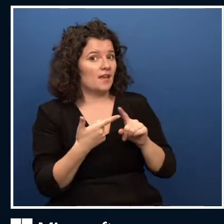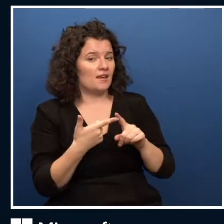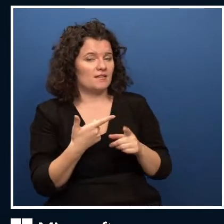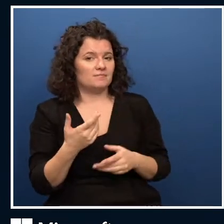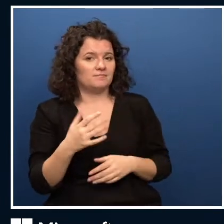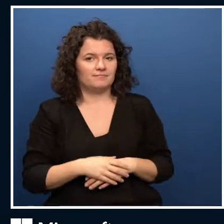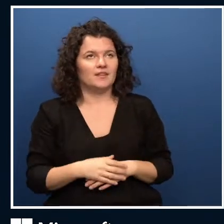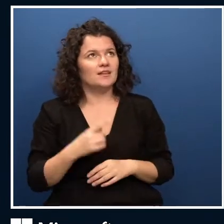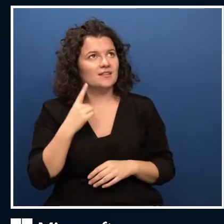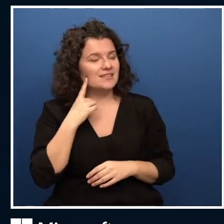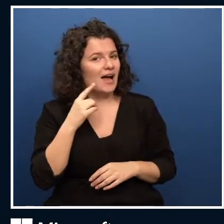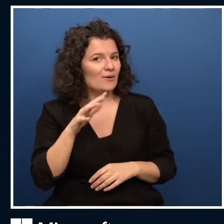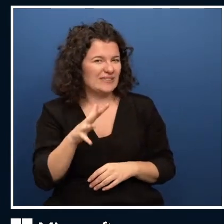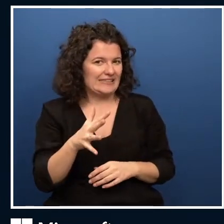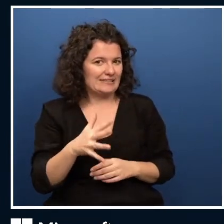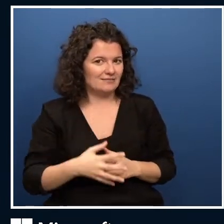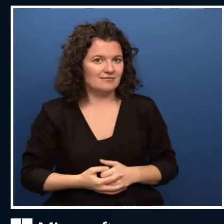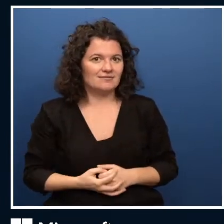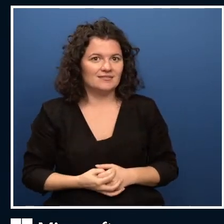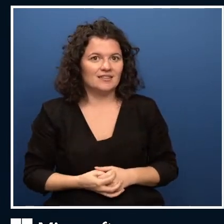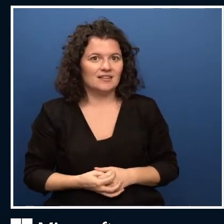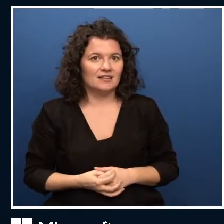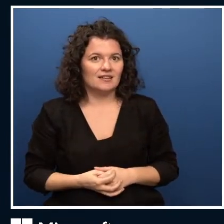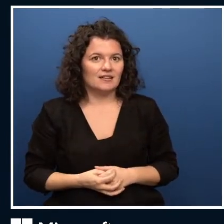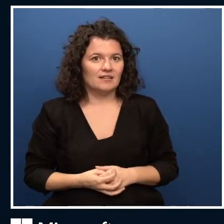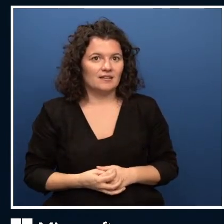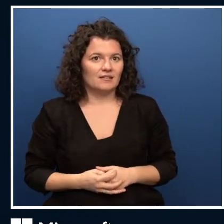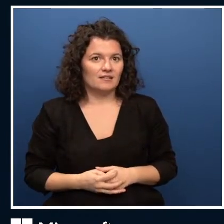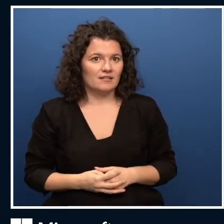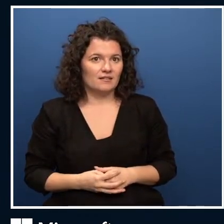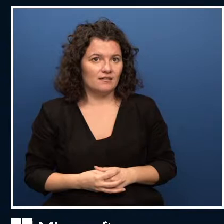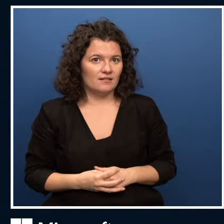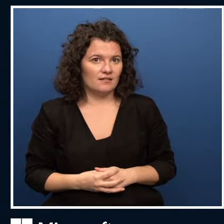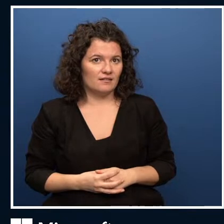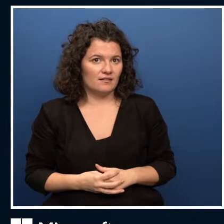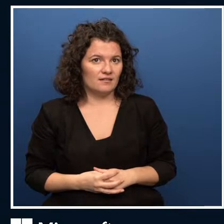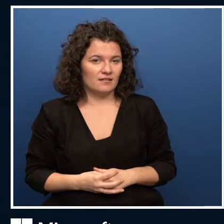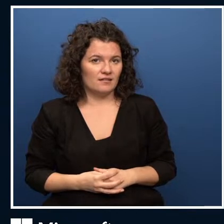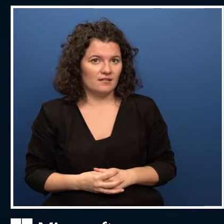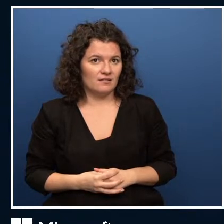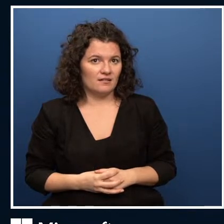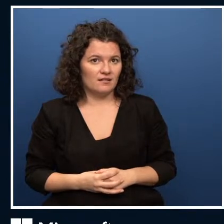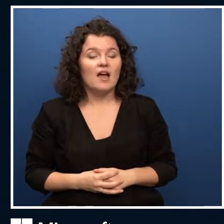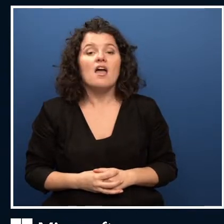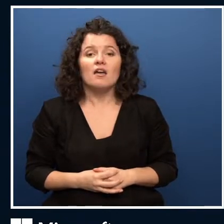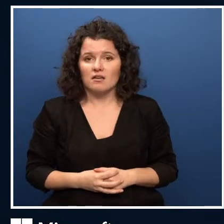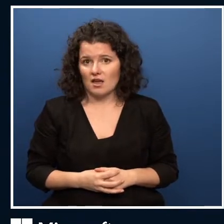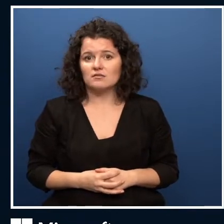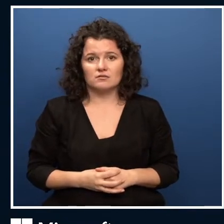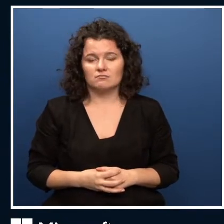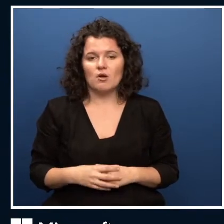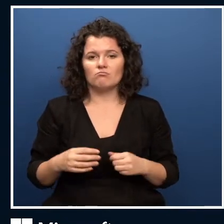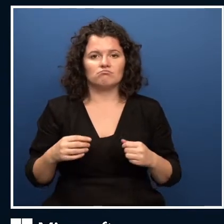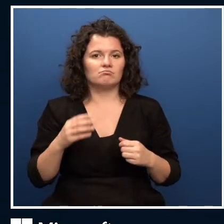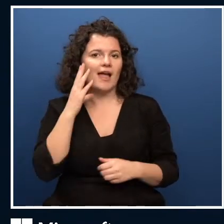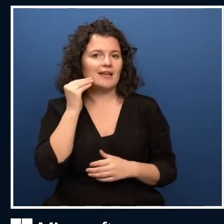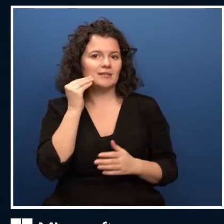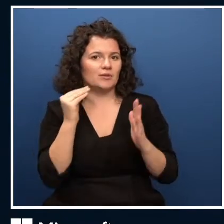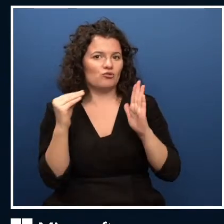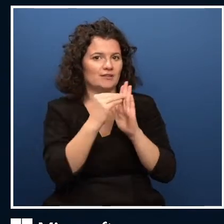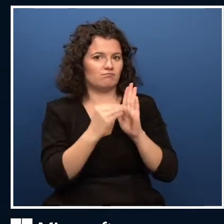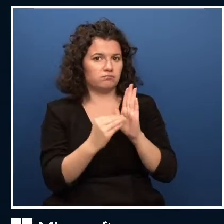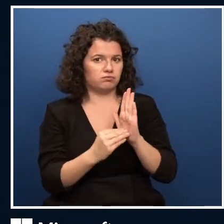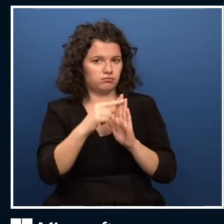courses, including us, surprisingly enough, as an offshoot of COVID, are available worldwide, which is very unusual.